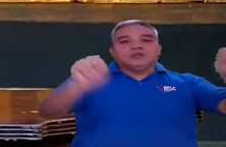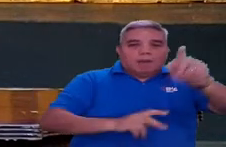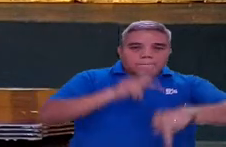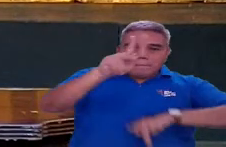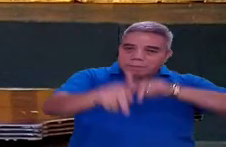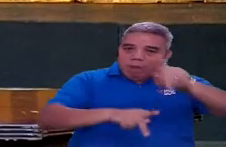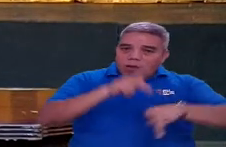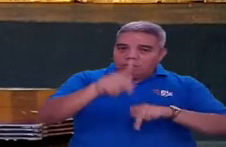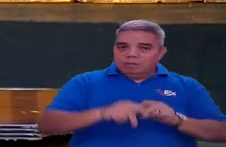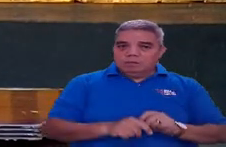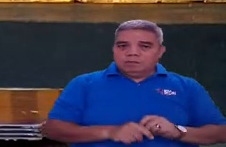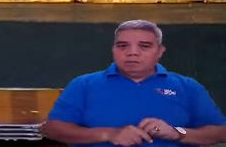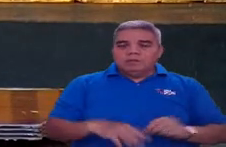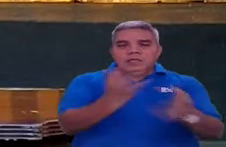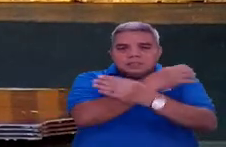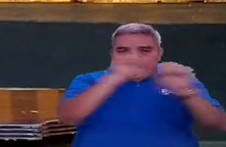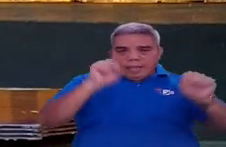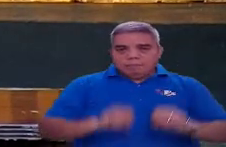people.